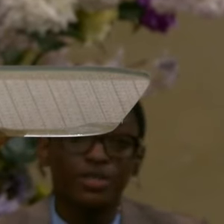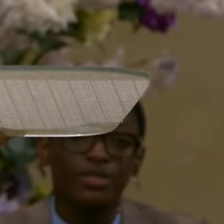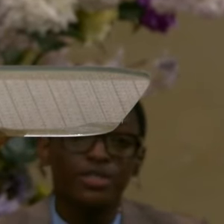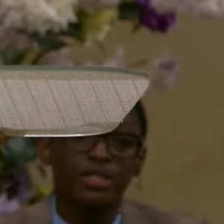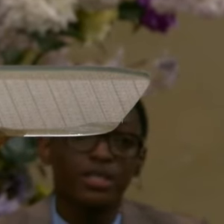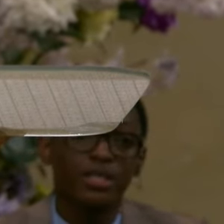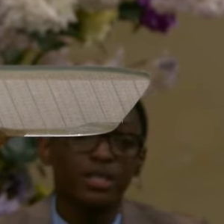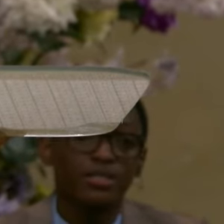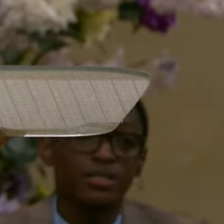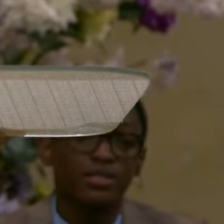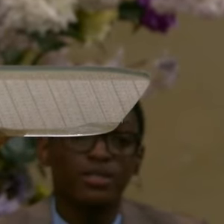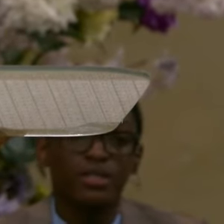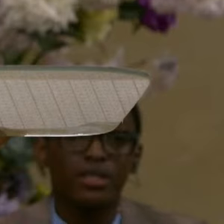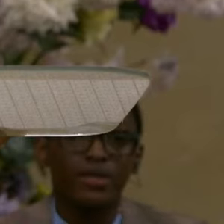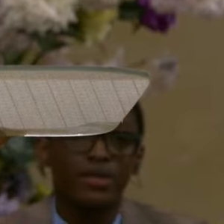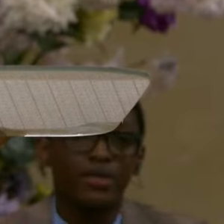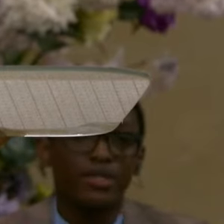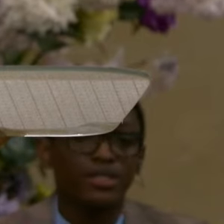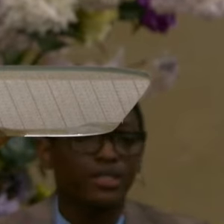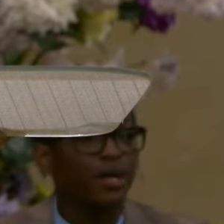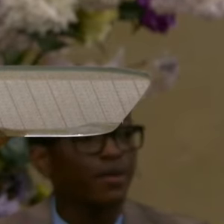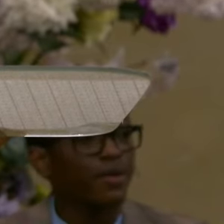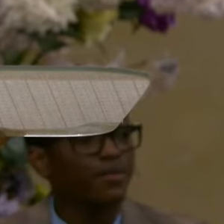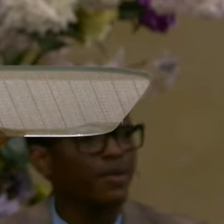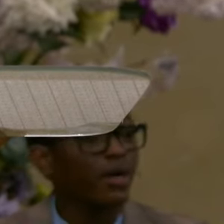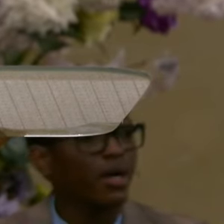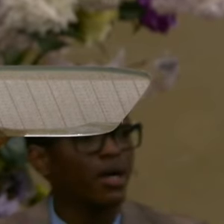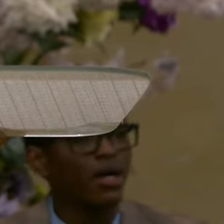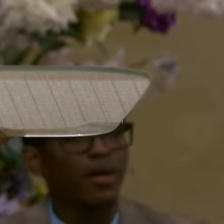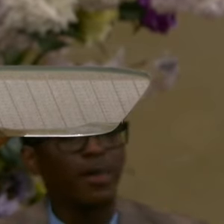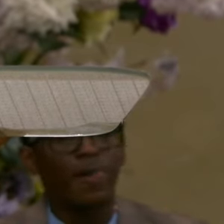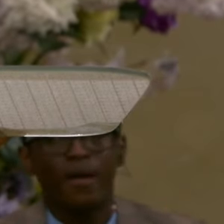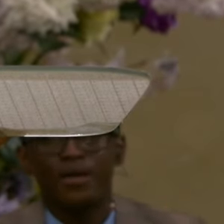unto thee the